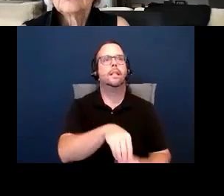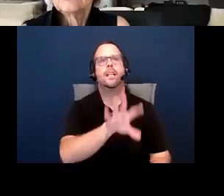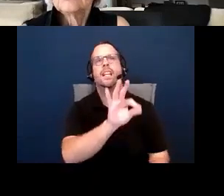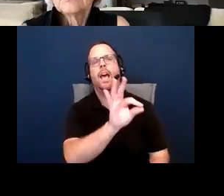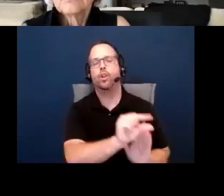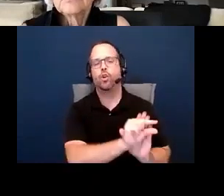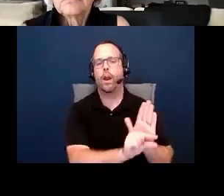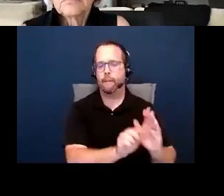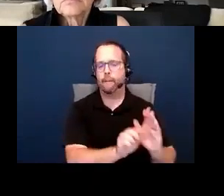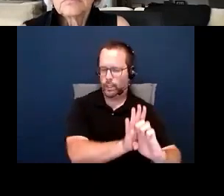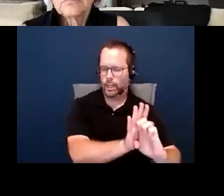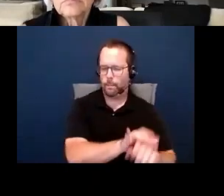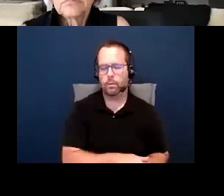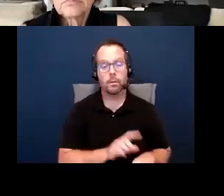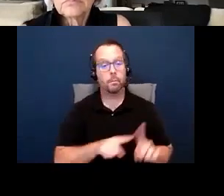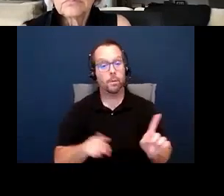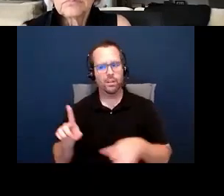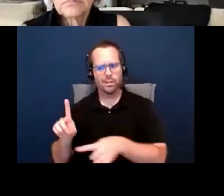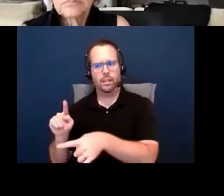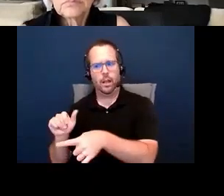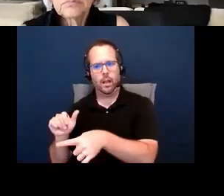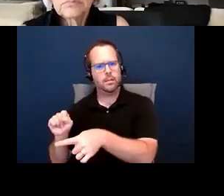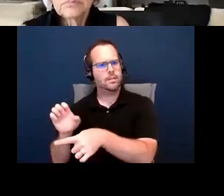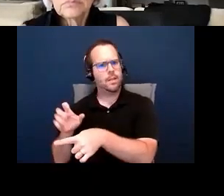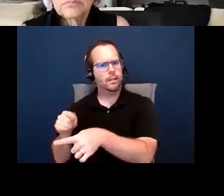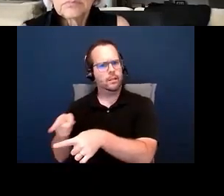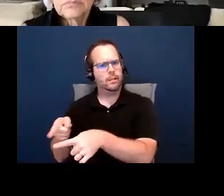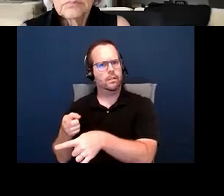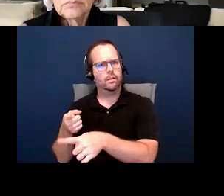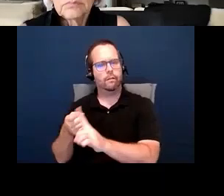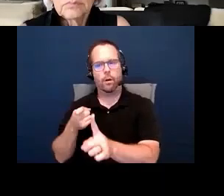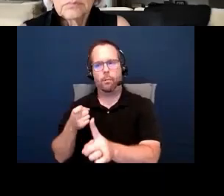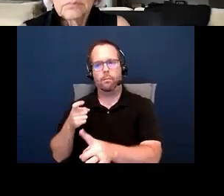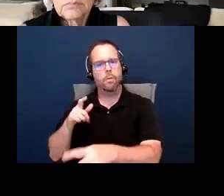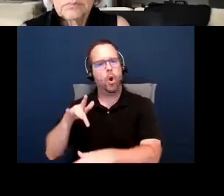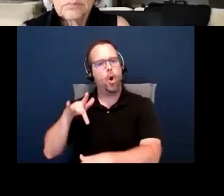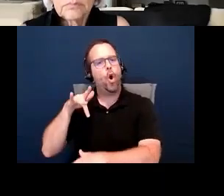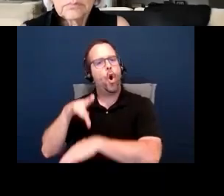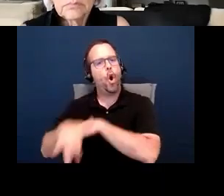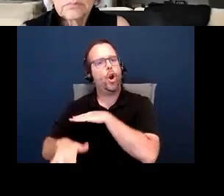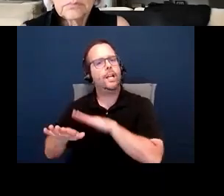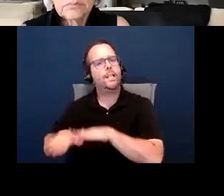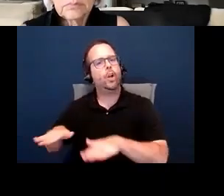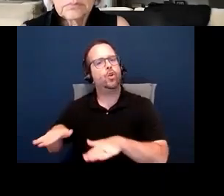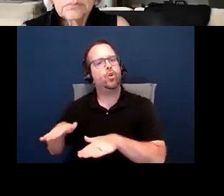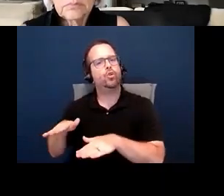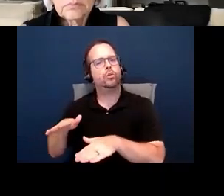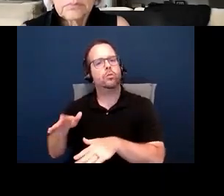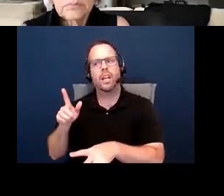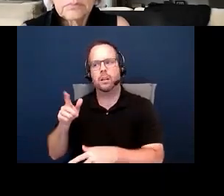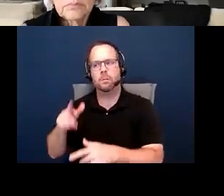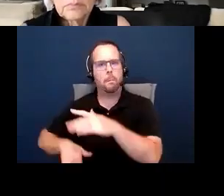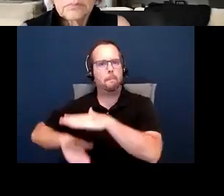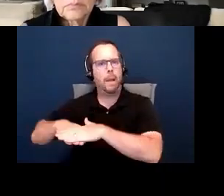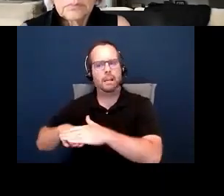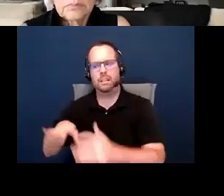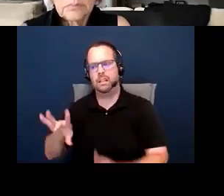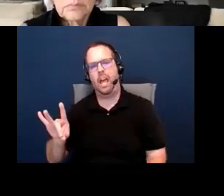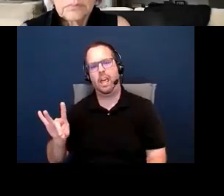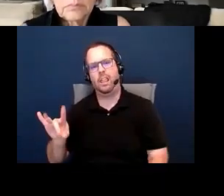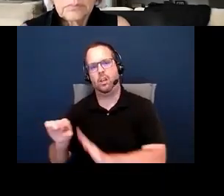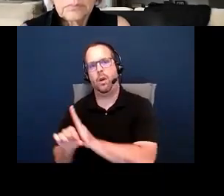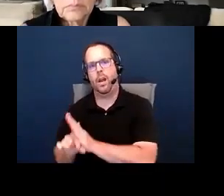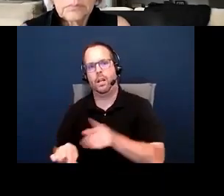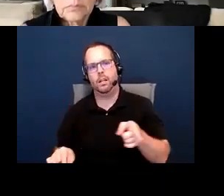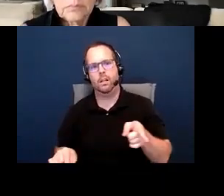example, but then maybe the data set is, if it's one of the early childhood data sets that goes up to 8th grade, or if